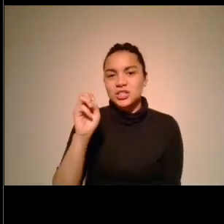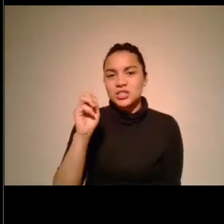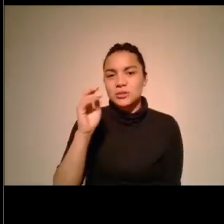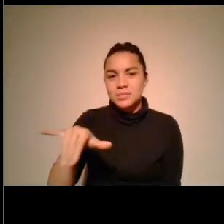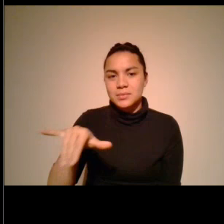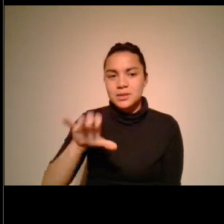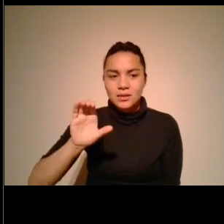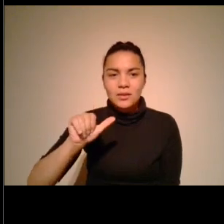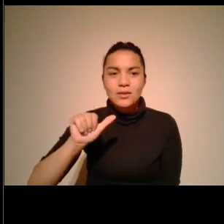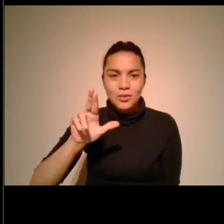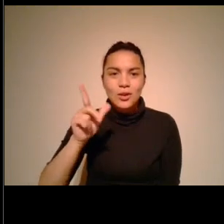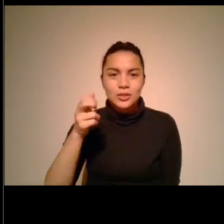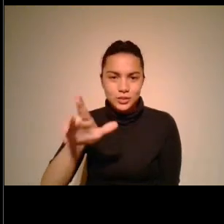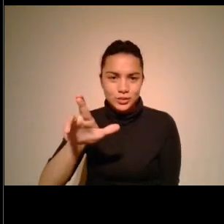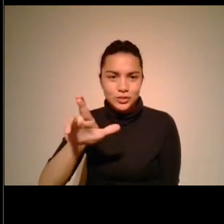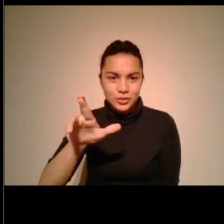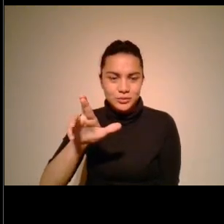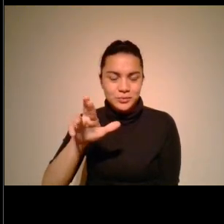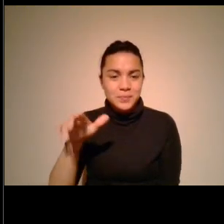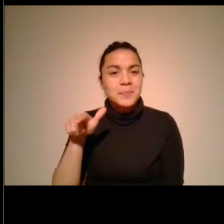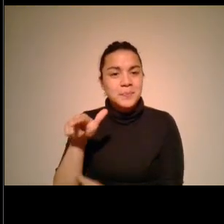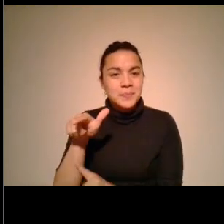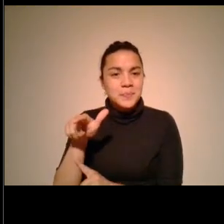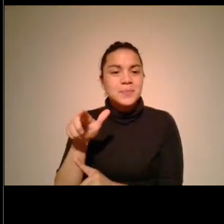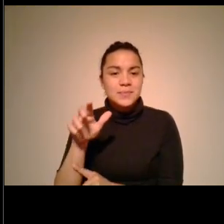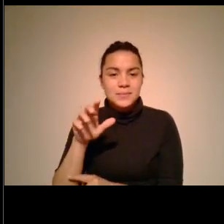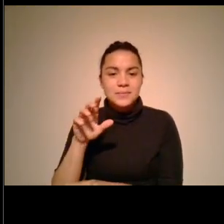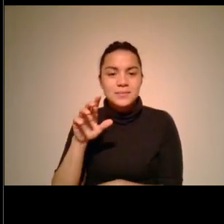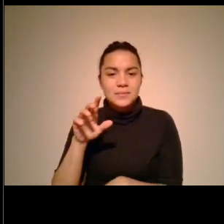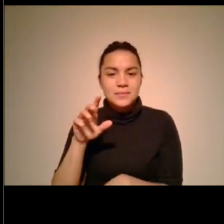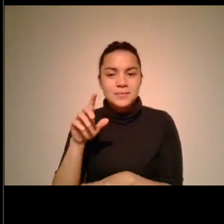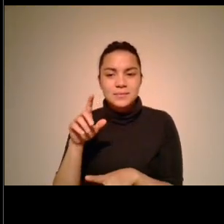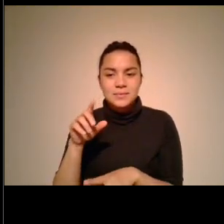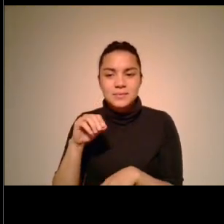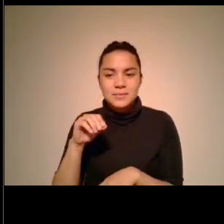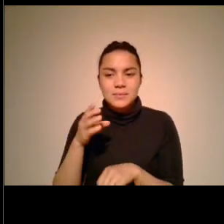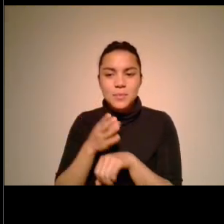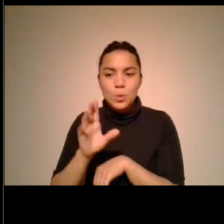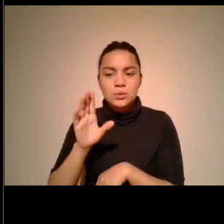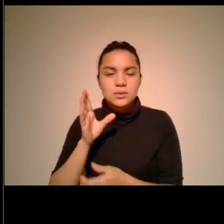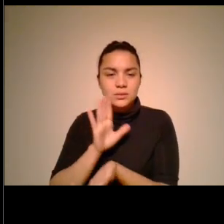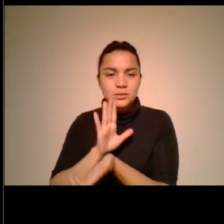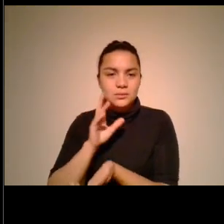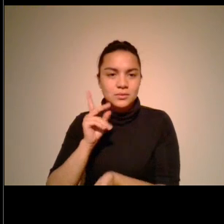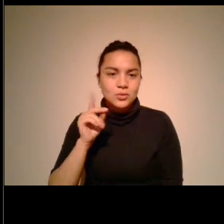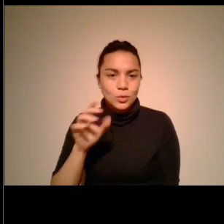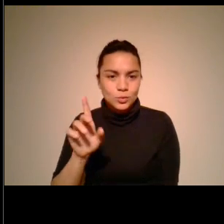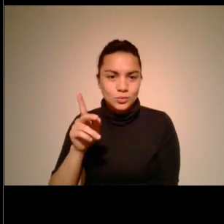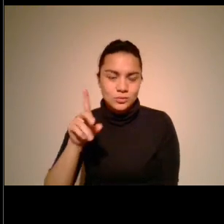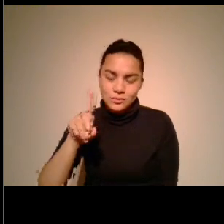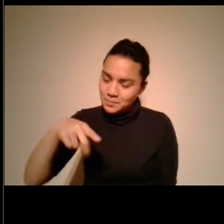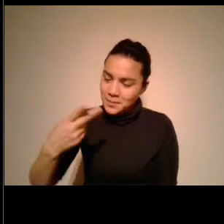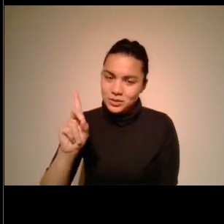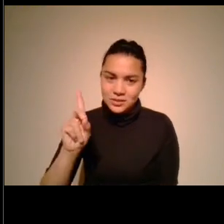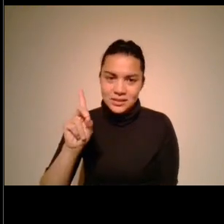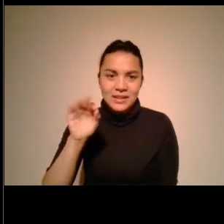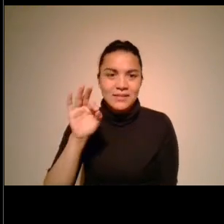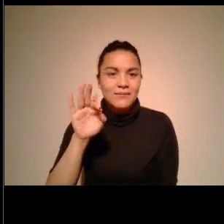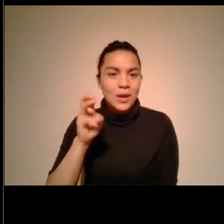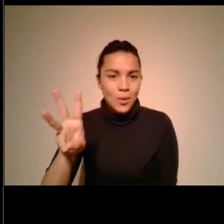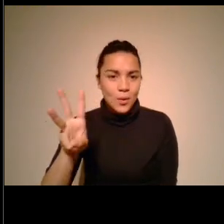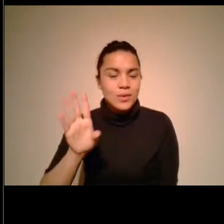theirs. Jeremy is a Chancellor's Postdoctoral Fellow in the Department of Linguistics at the University of Colorado Boulder. Their work